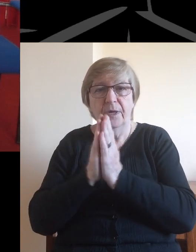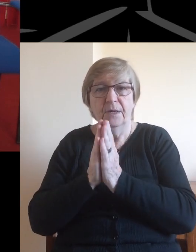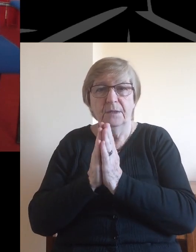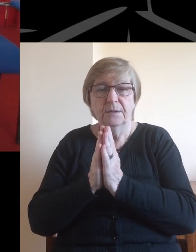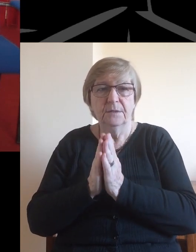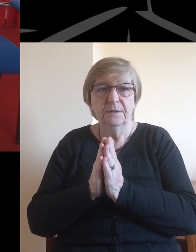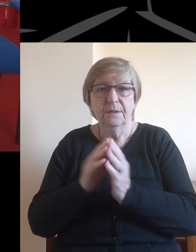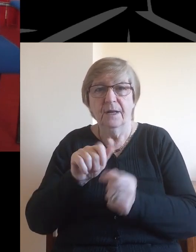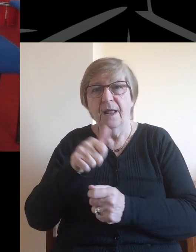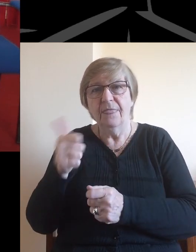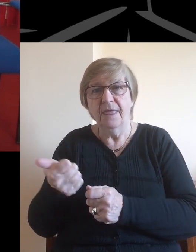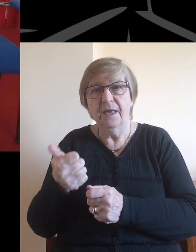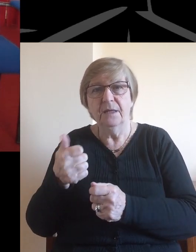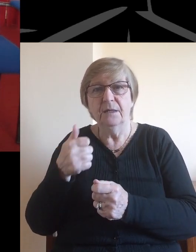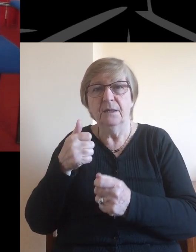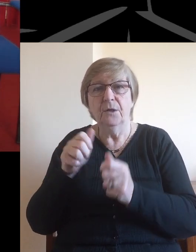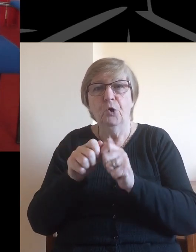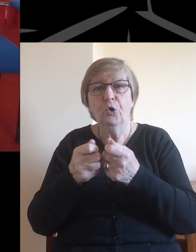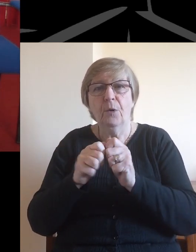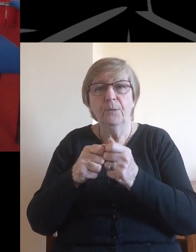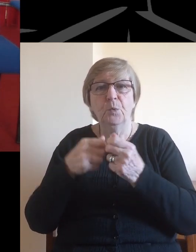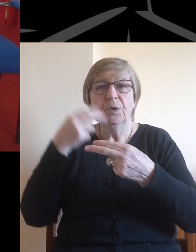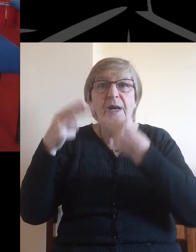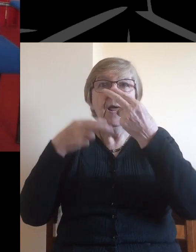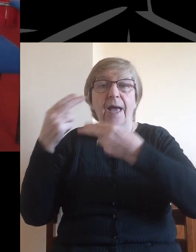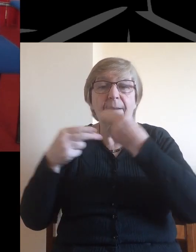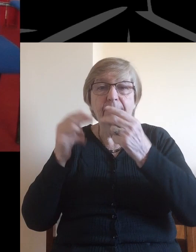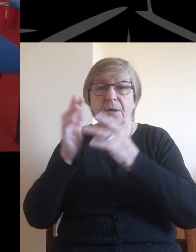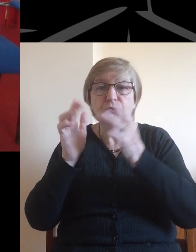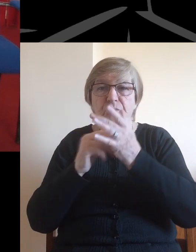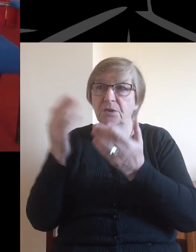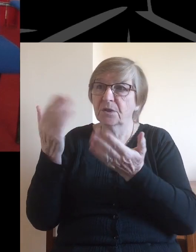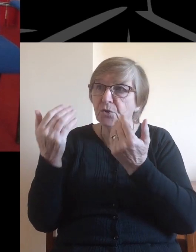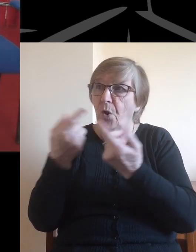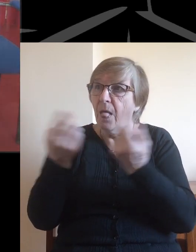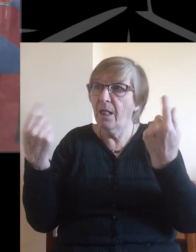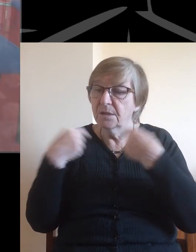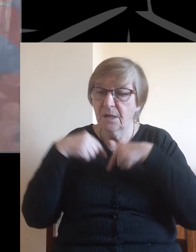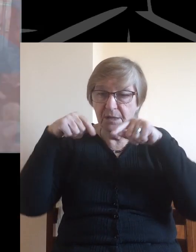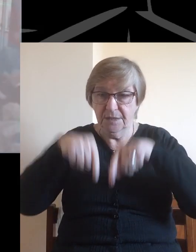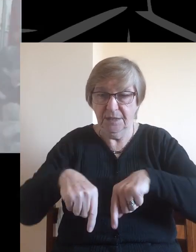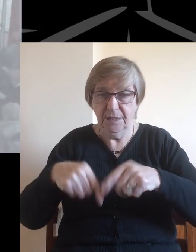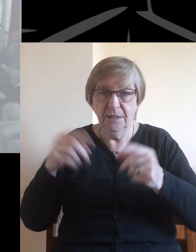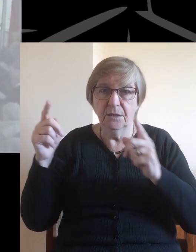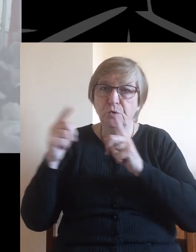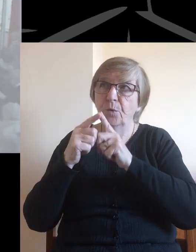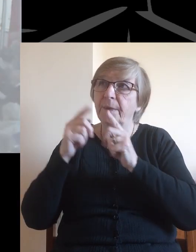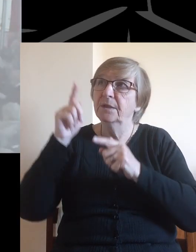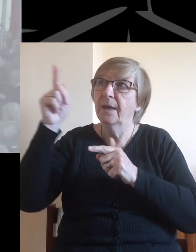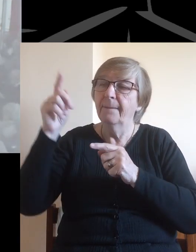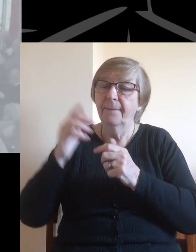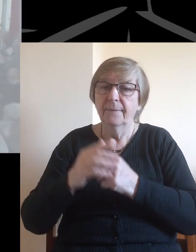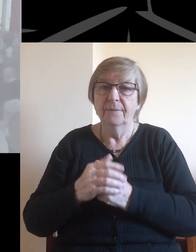others. And then we'll sing the communion hymn, Jesus Calls Us Here to Meet Him.